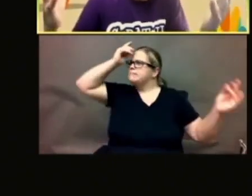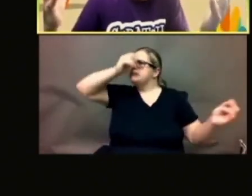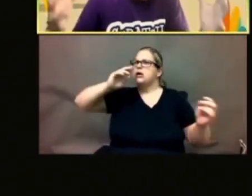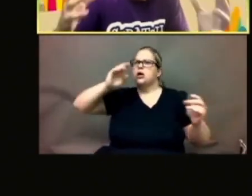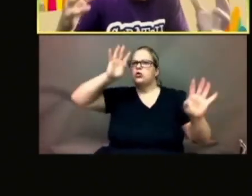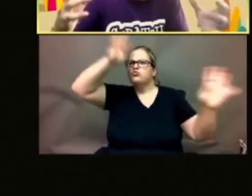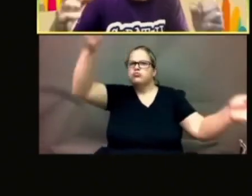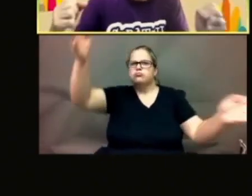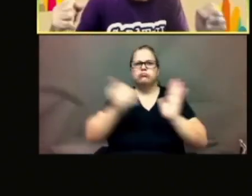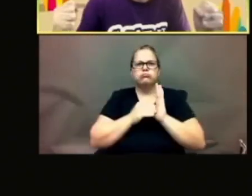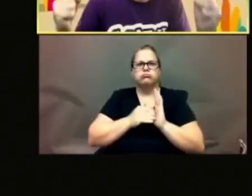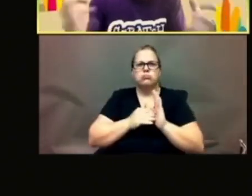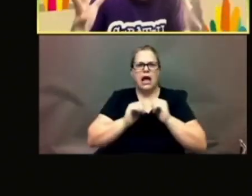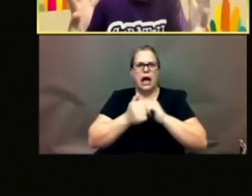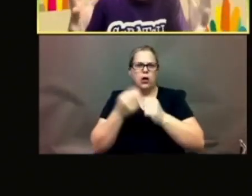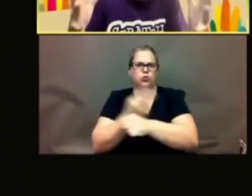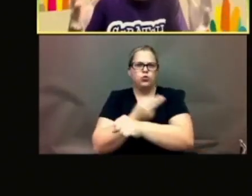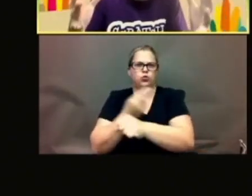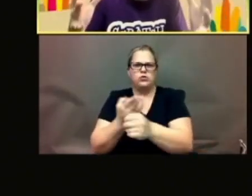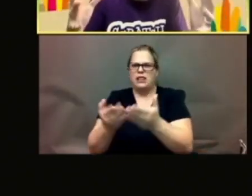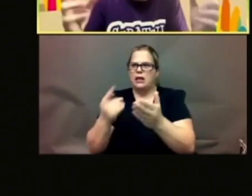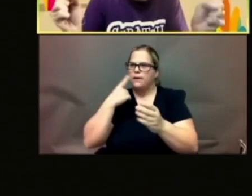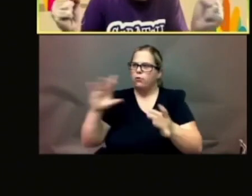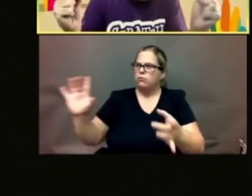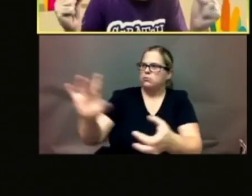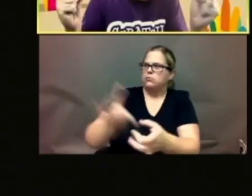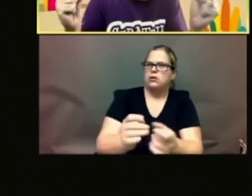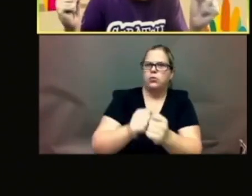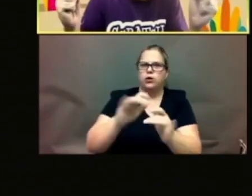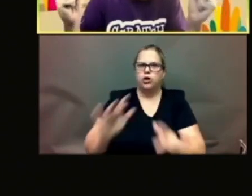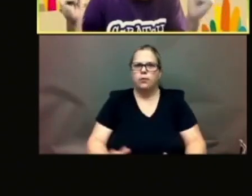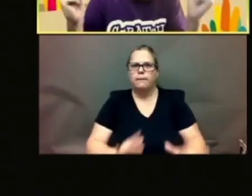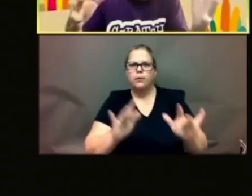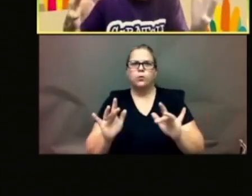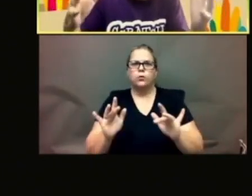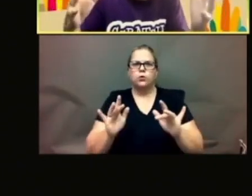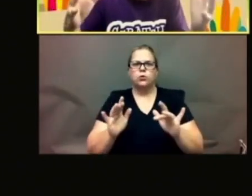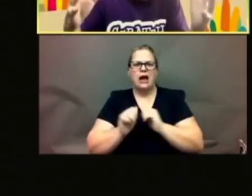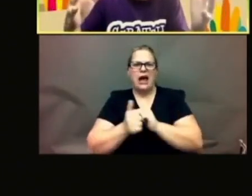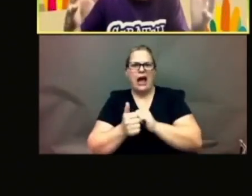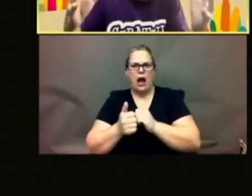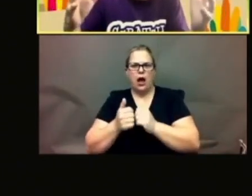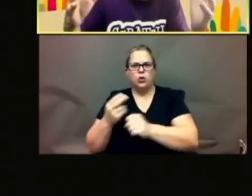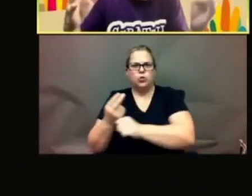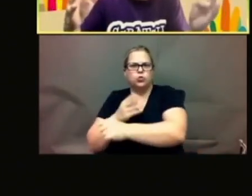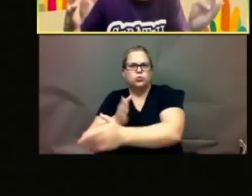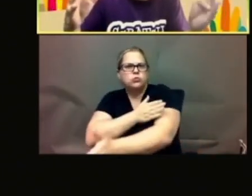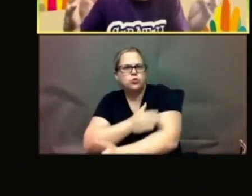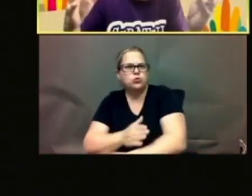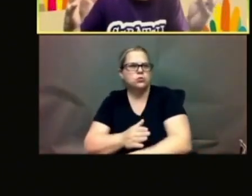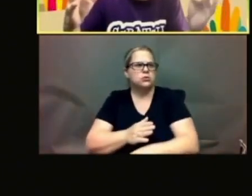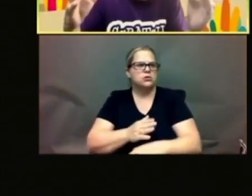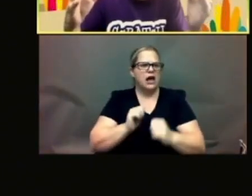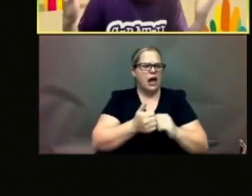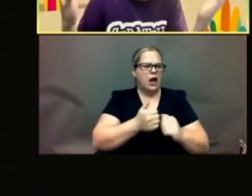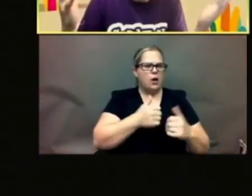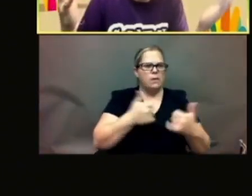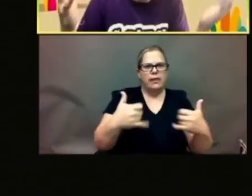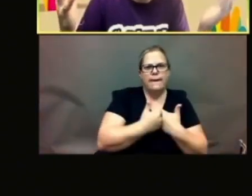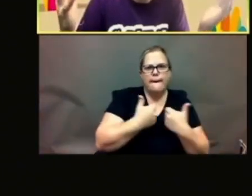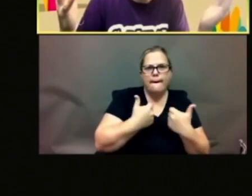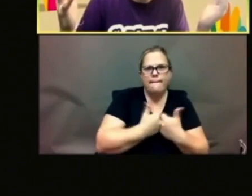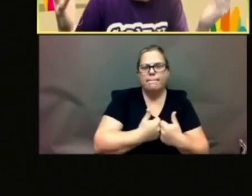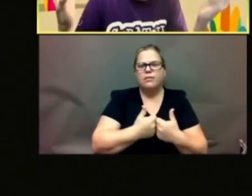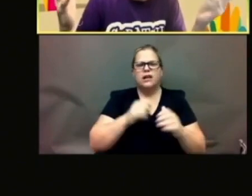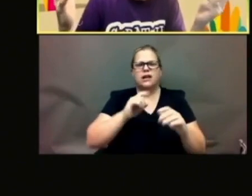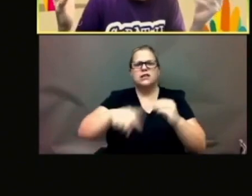reimagining how you can connect things to your computer and how you can play music and make games. And it's about imagining what's